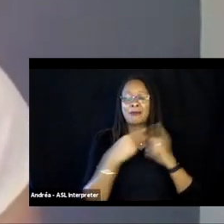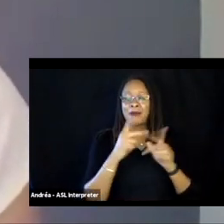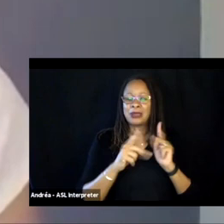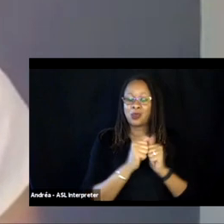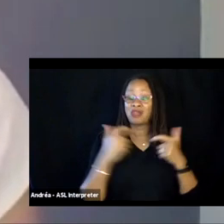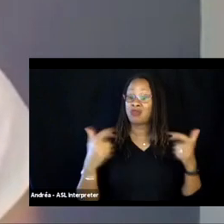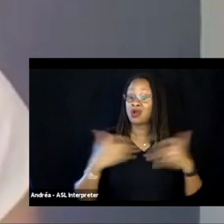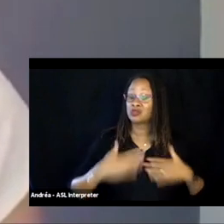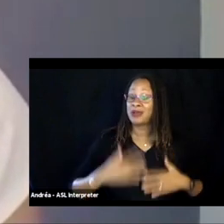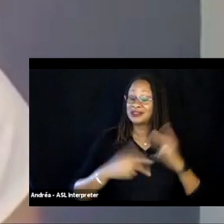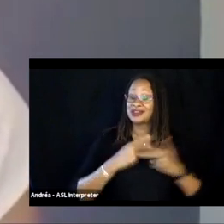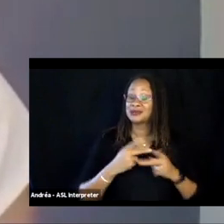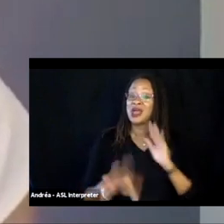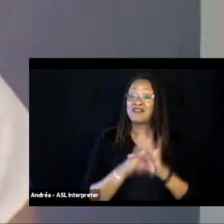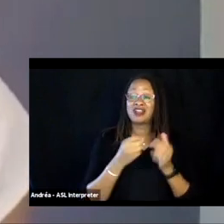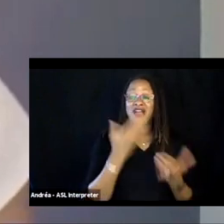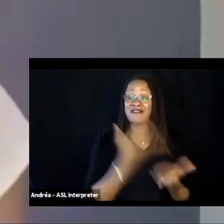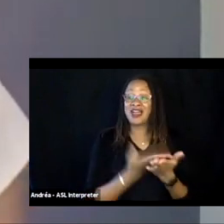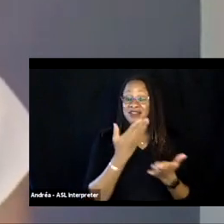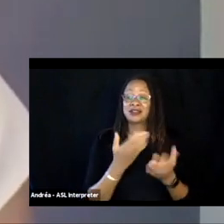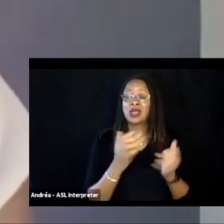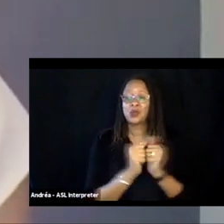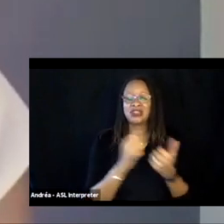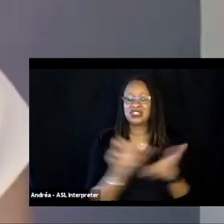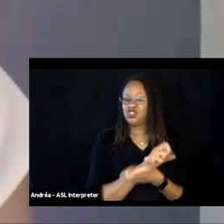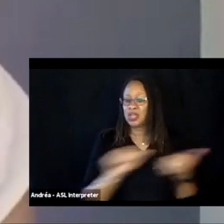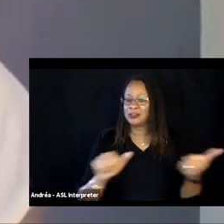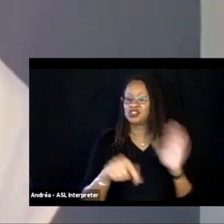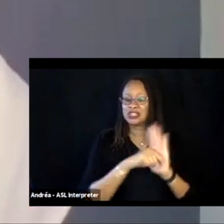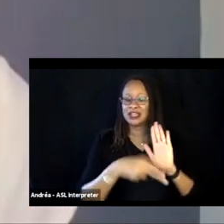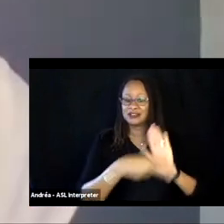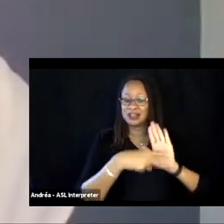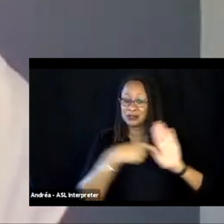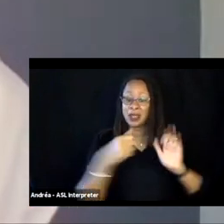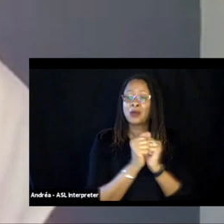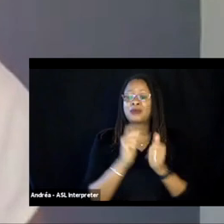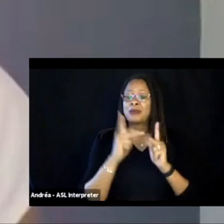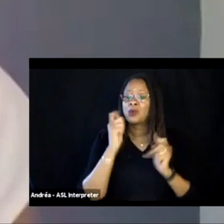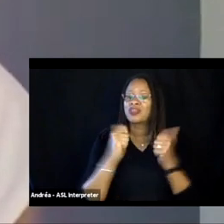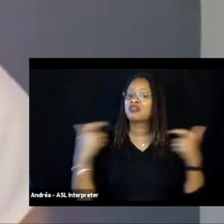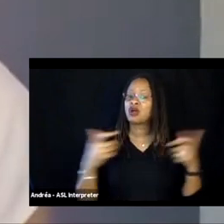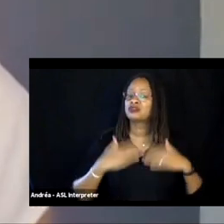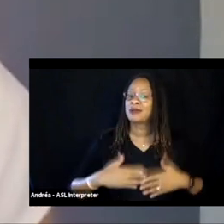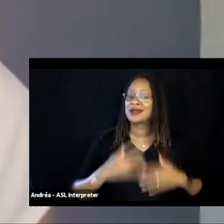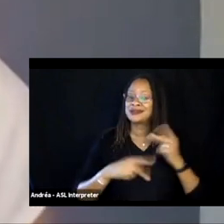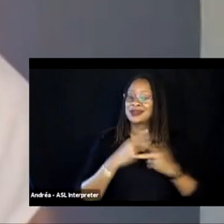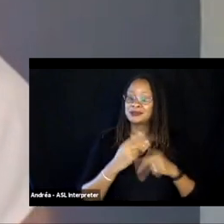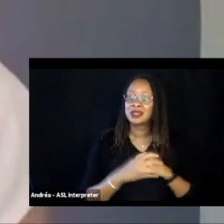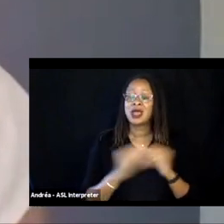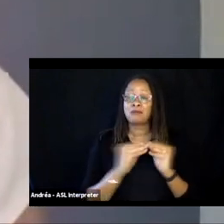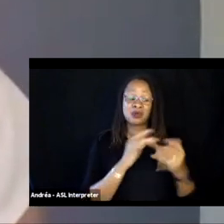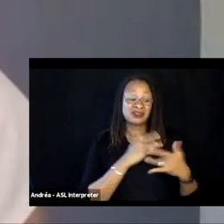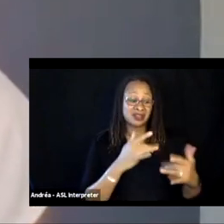we find much evidence of very damaging negative stereotypes for people with large body types. We find that they're more likely